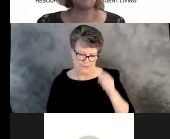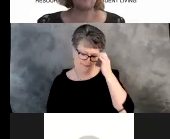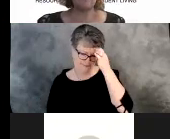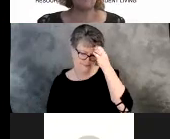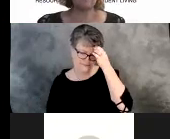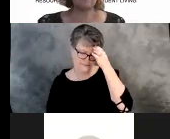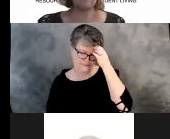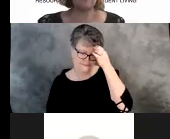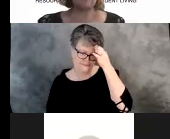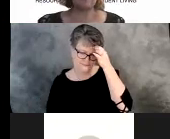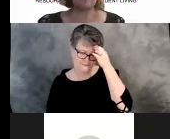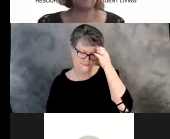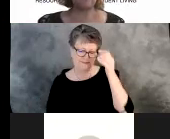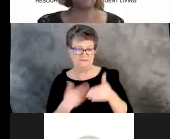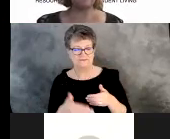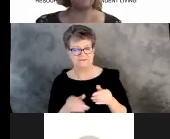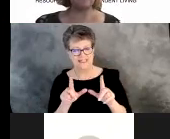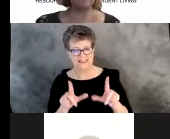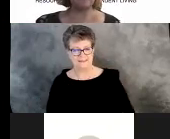All right, next slide, please.